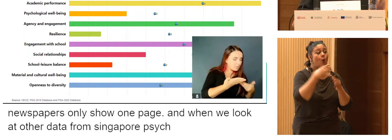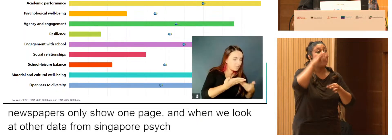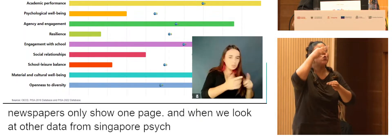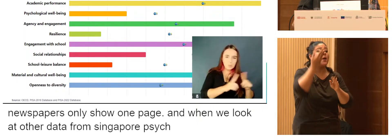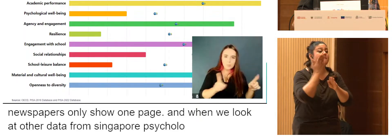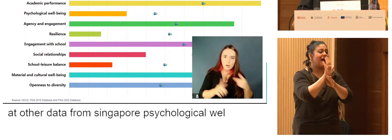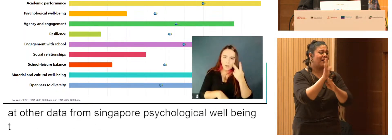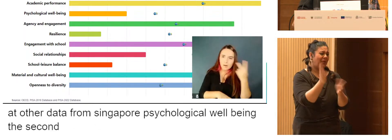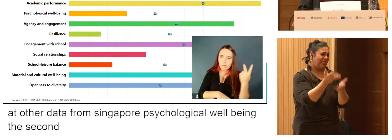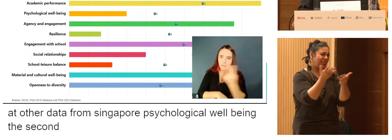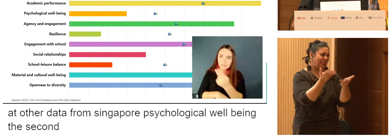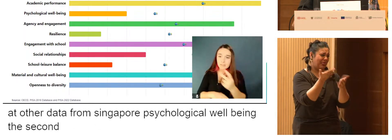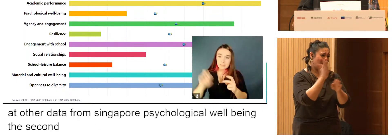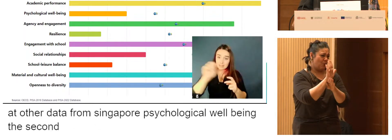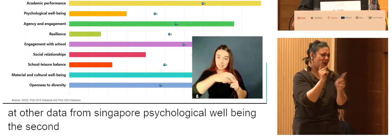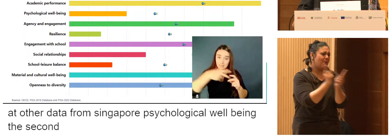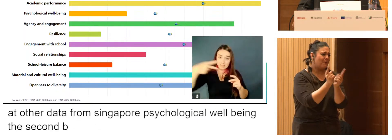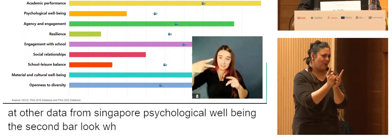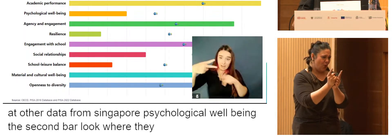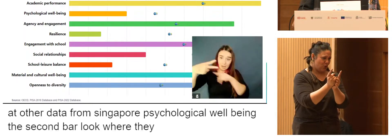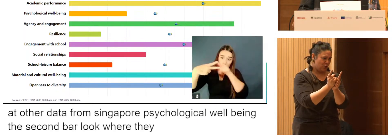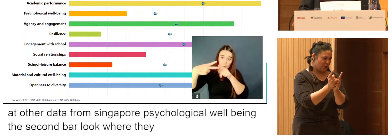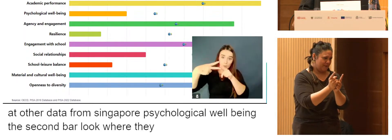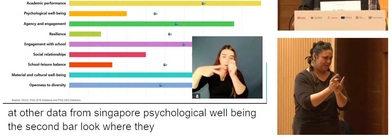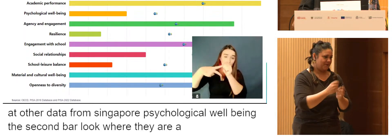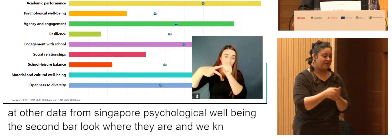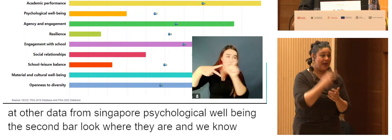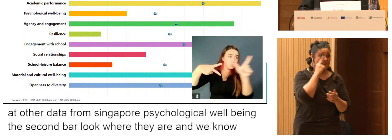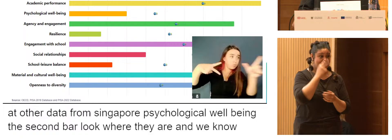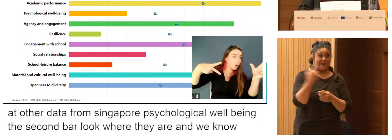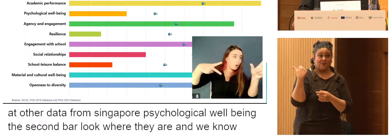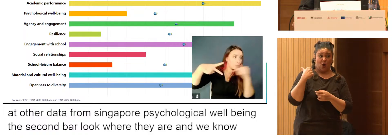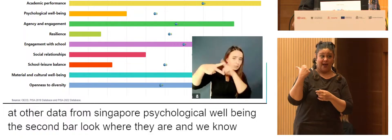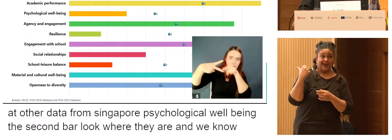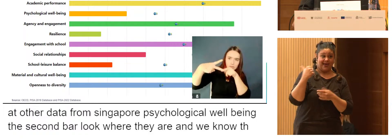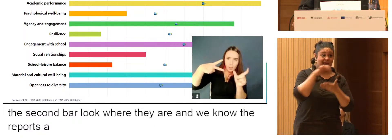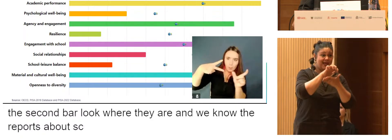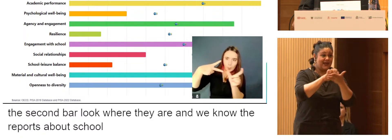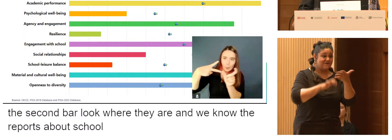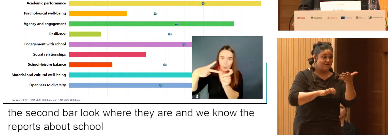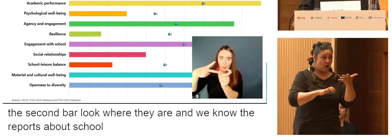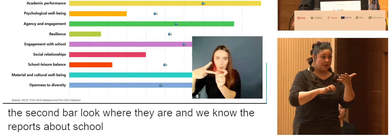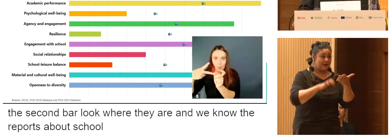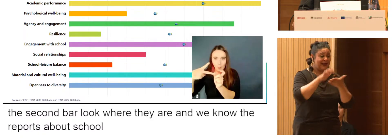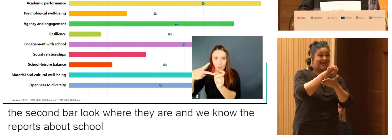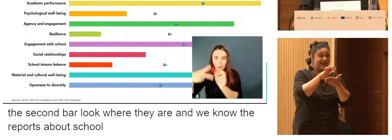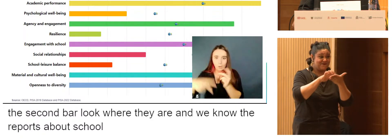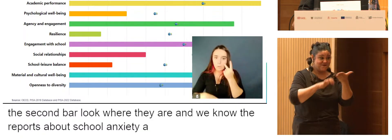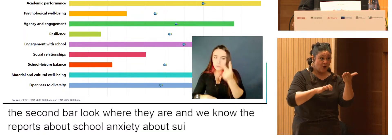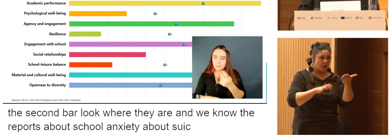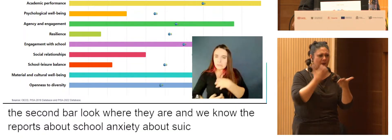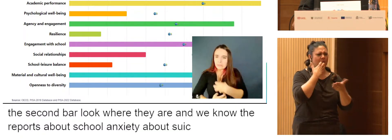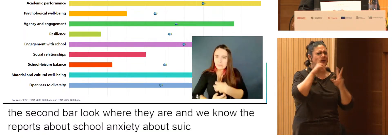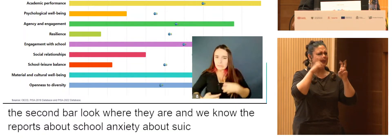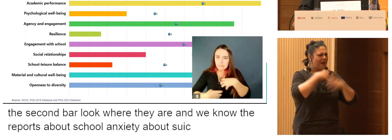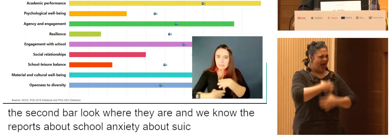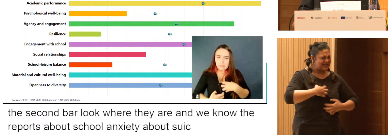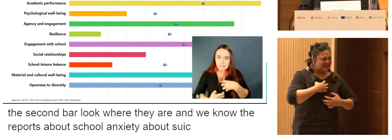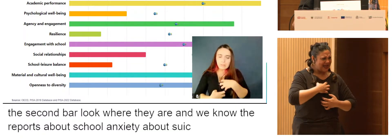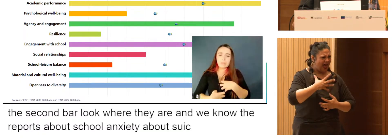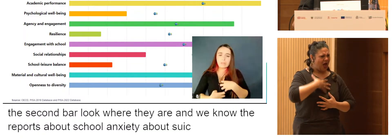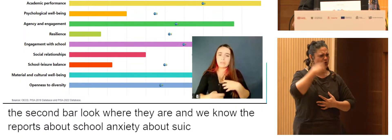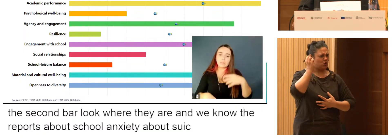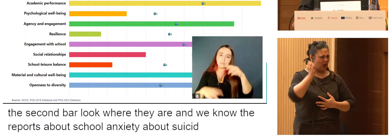the second bar, look where they are. And we know the reports about school anxiety, about suicidal ideation in